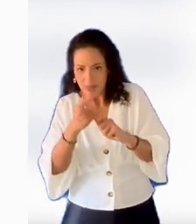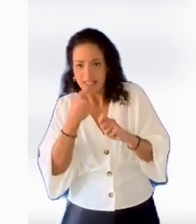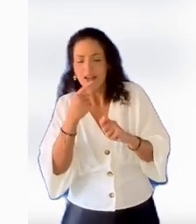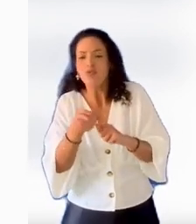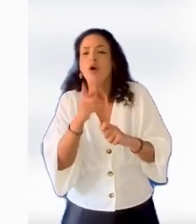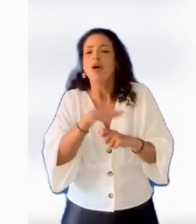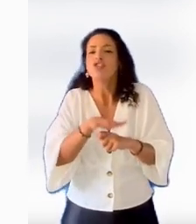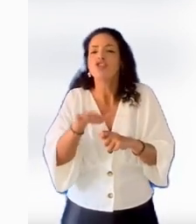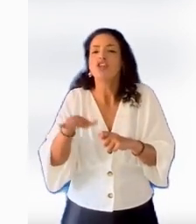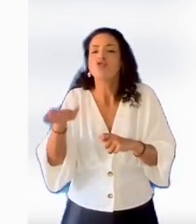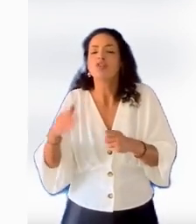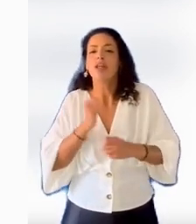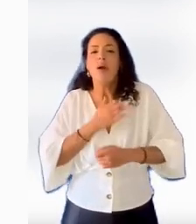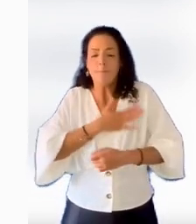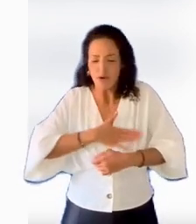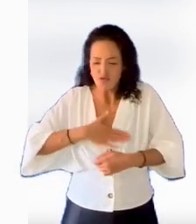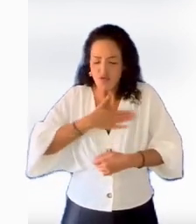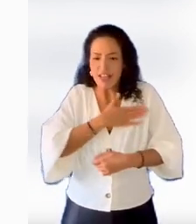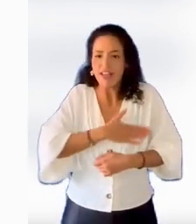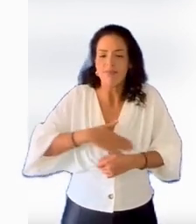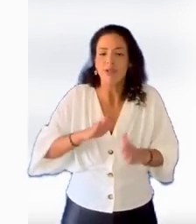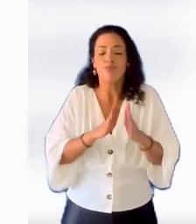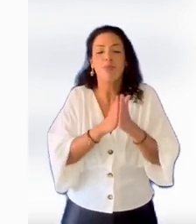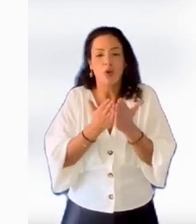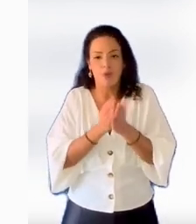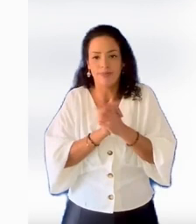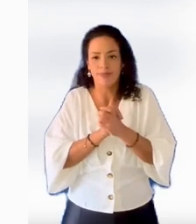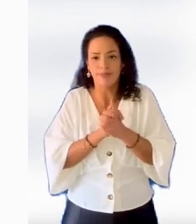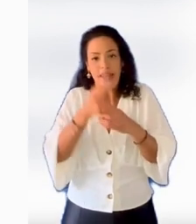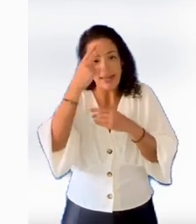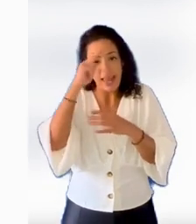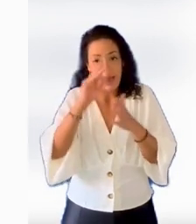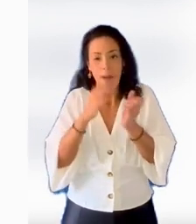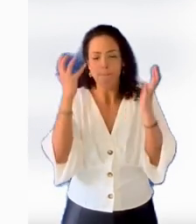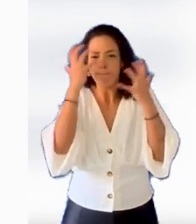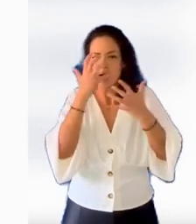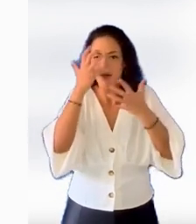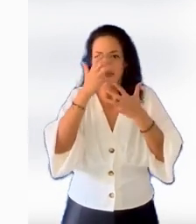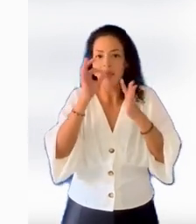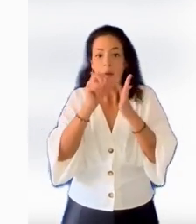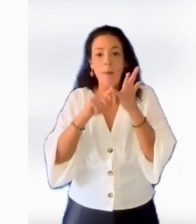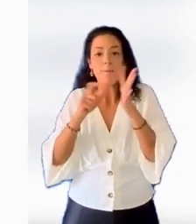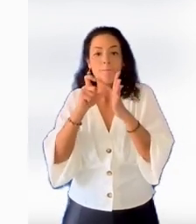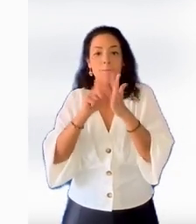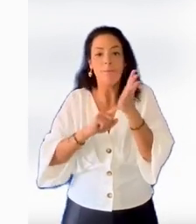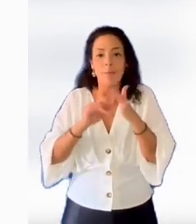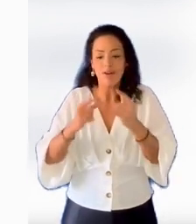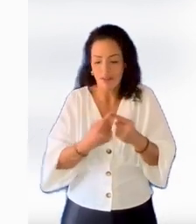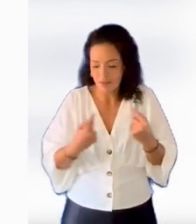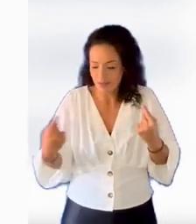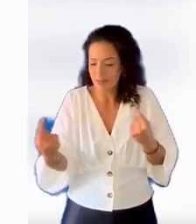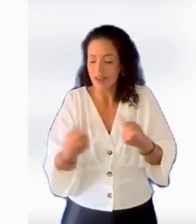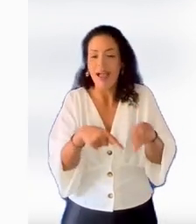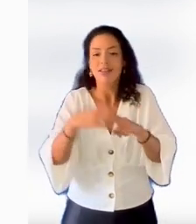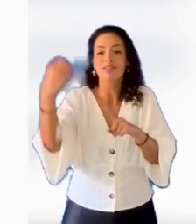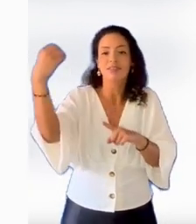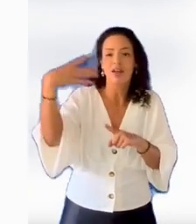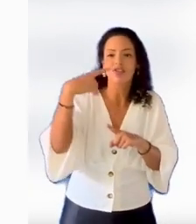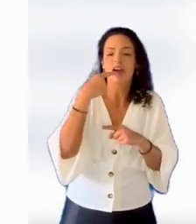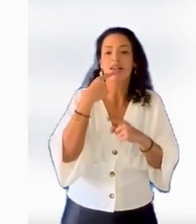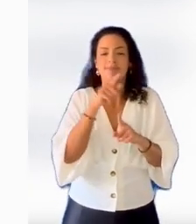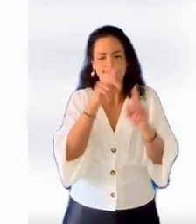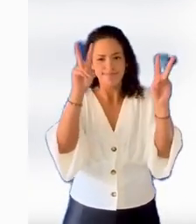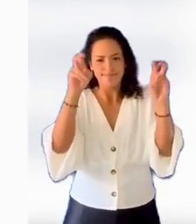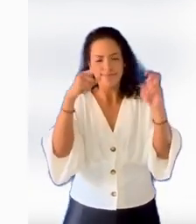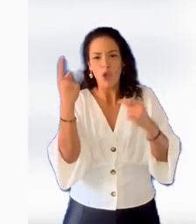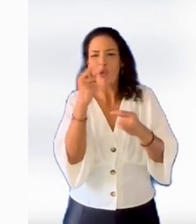Bereavement Workbook by Diana Crossley and Kate Shepherd, Muddles, Puddles and Sunshine. Entitled Who Is There For Me, it